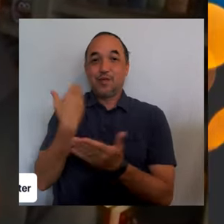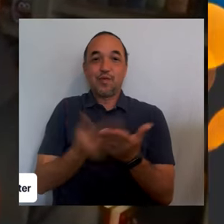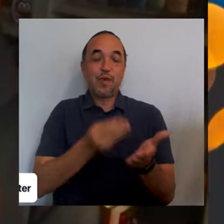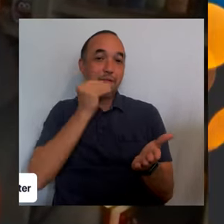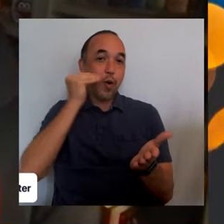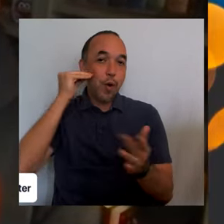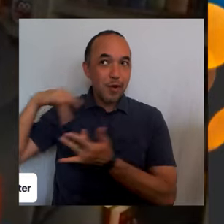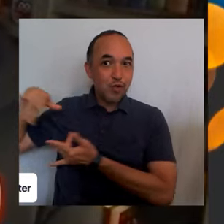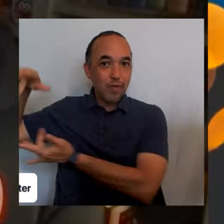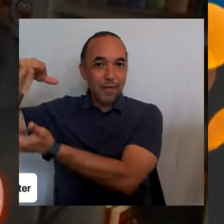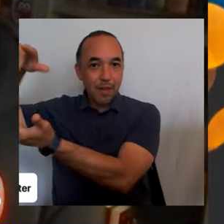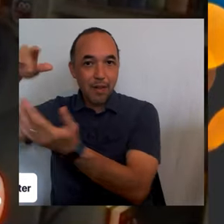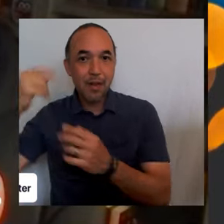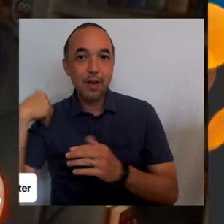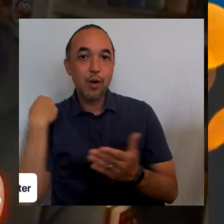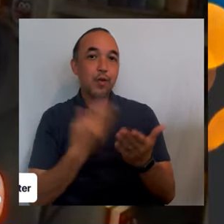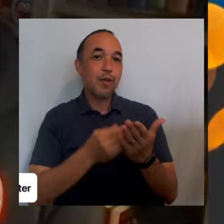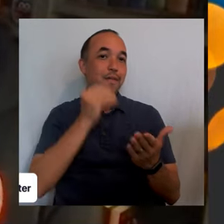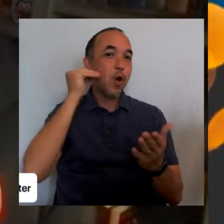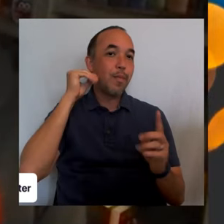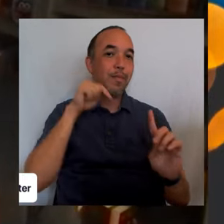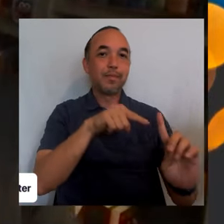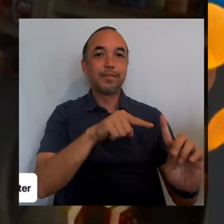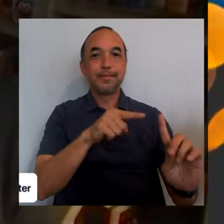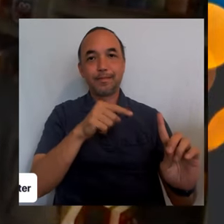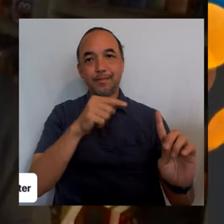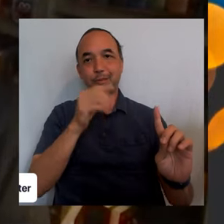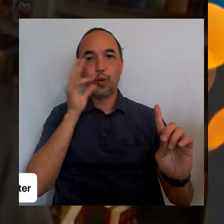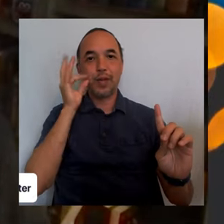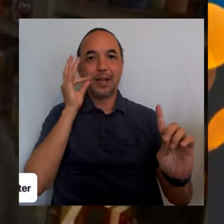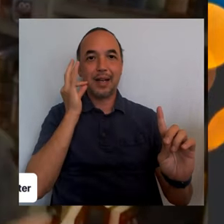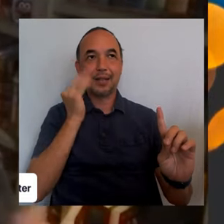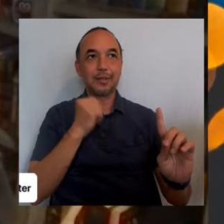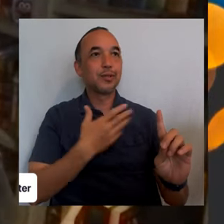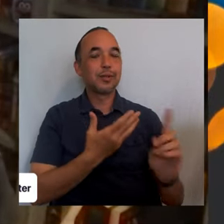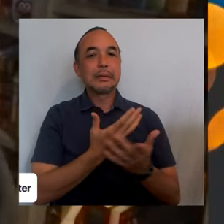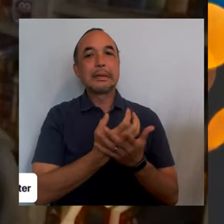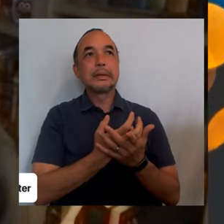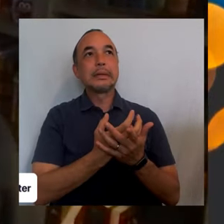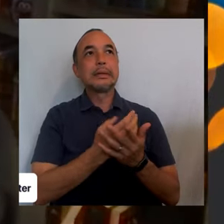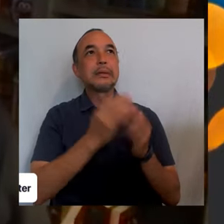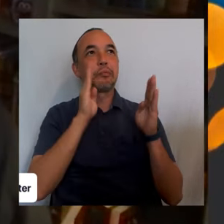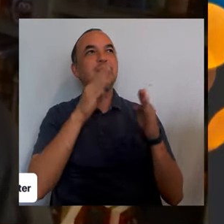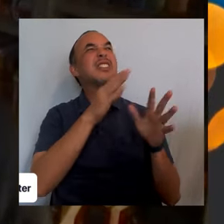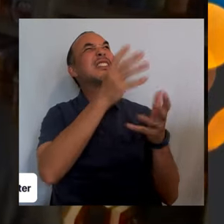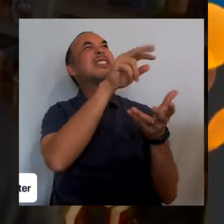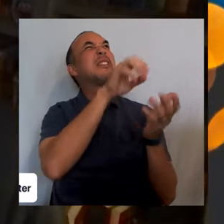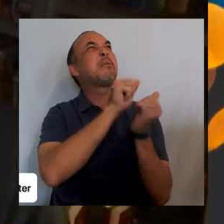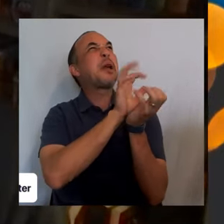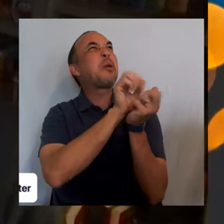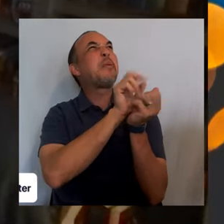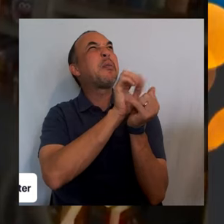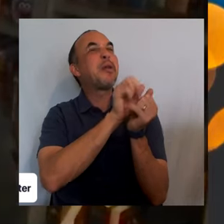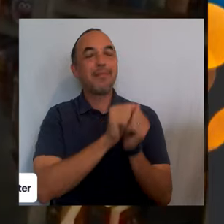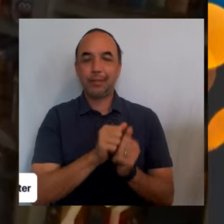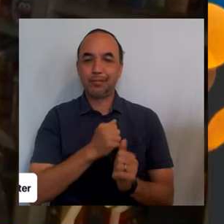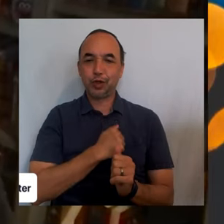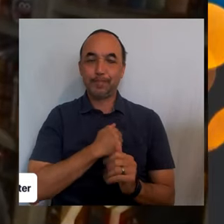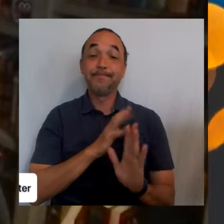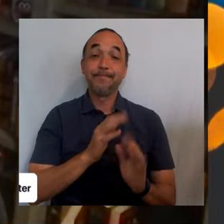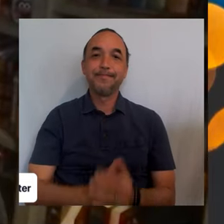And she is quite needy right now. So, she might be meowing in the background. I apologize.